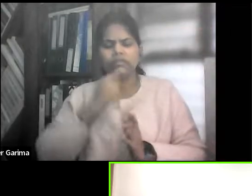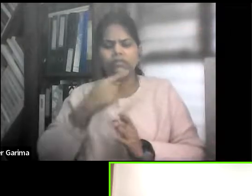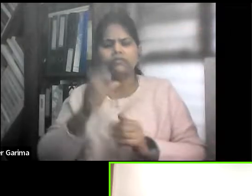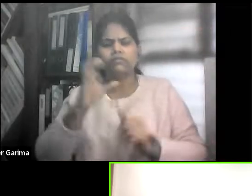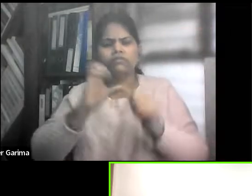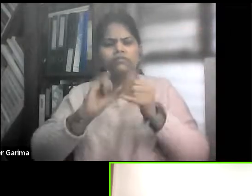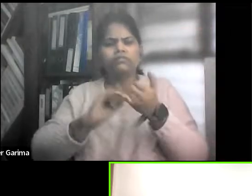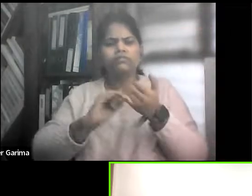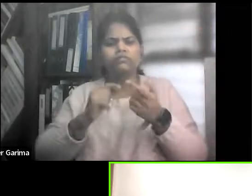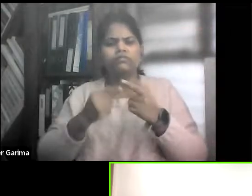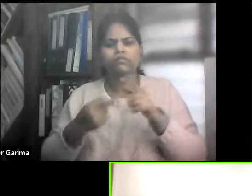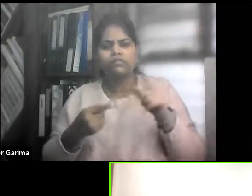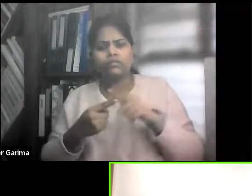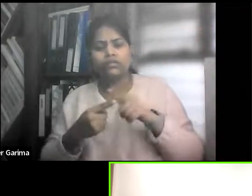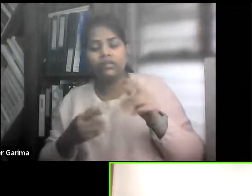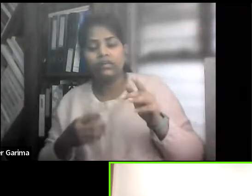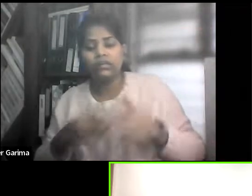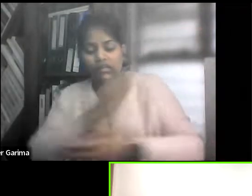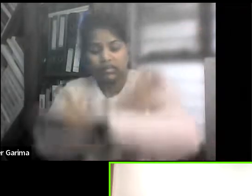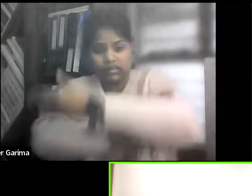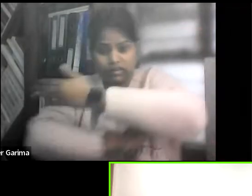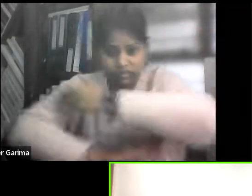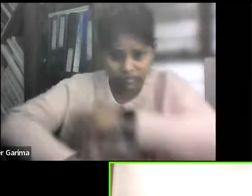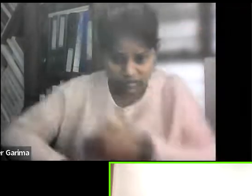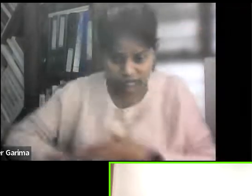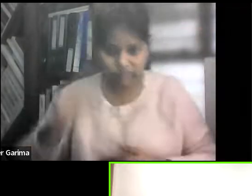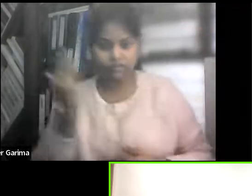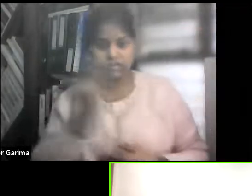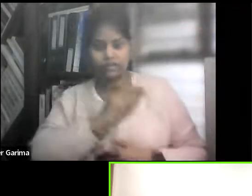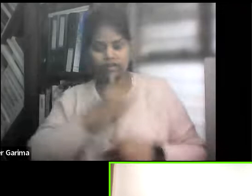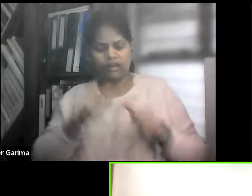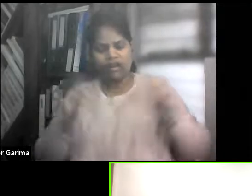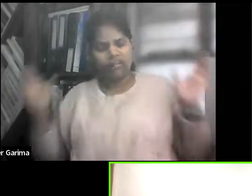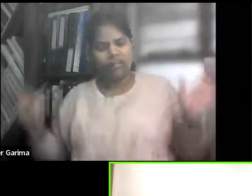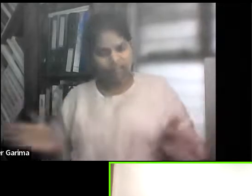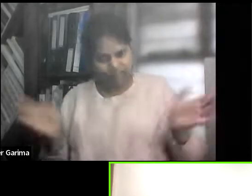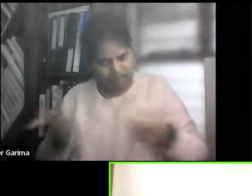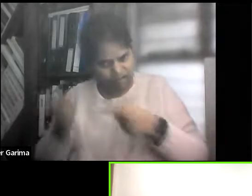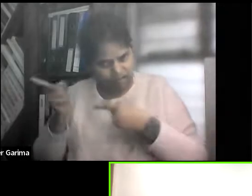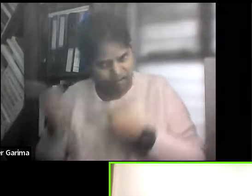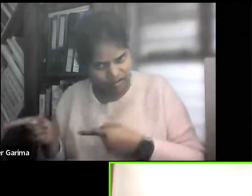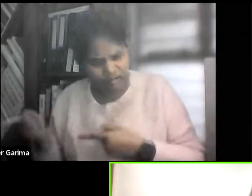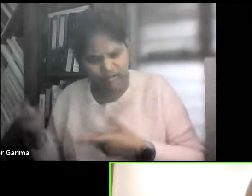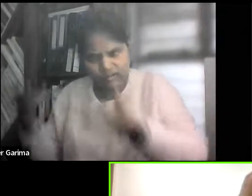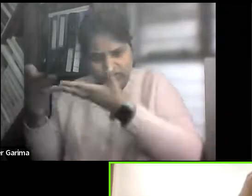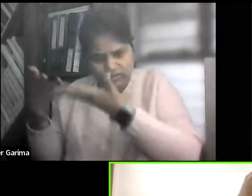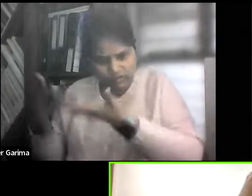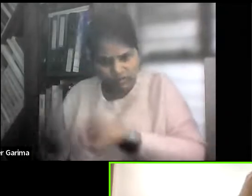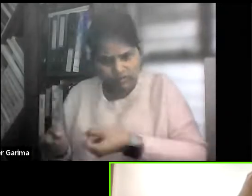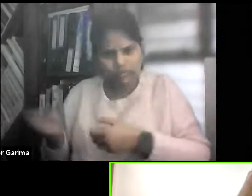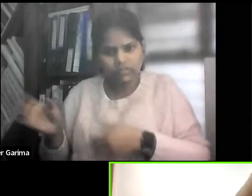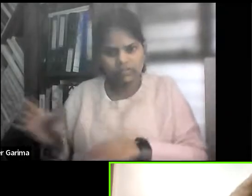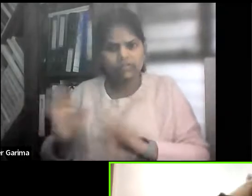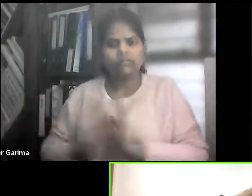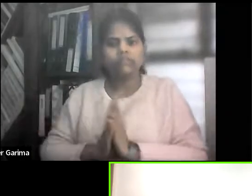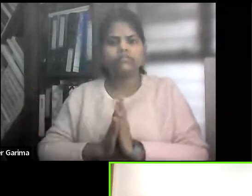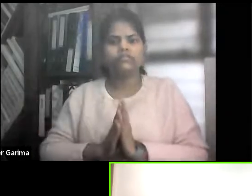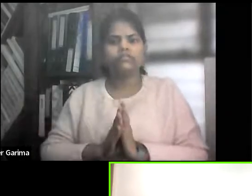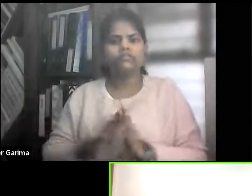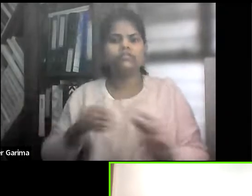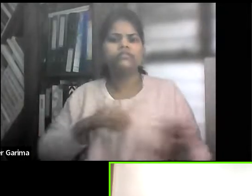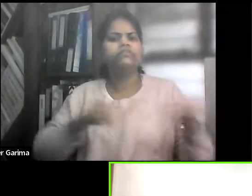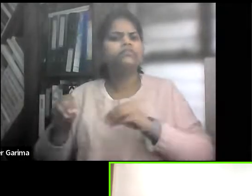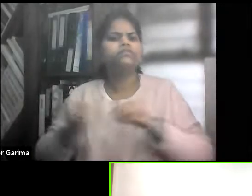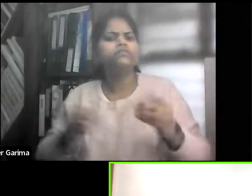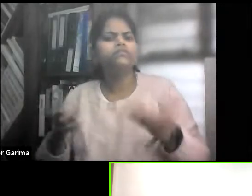role of a disability rights activist. In fact, her choice of discreteness in movement, interestingly, did carve